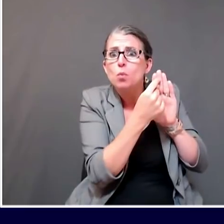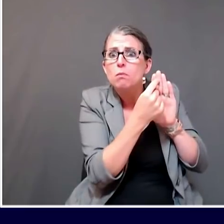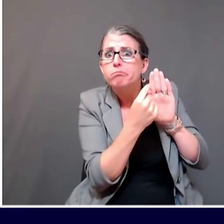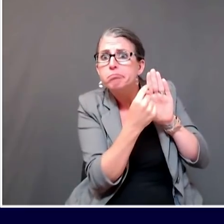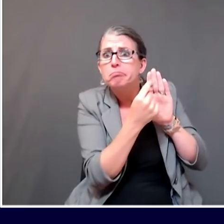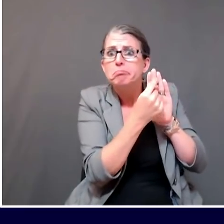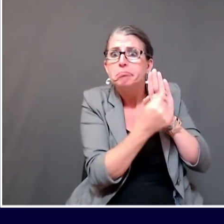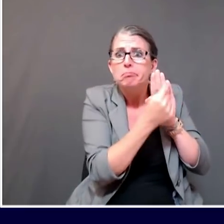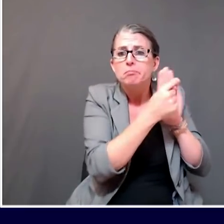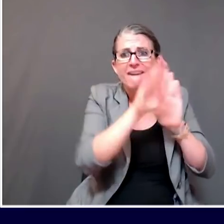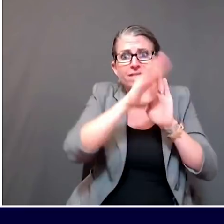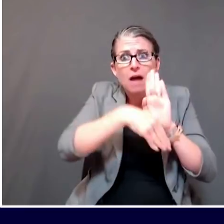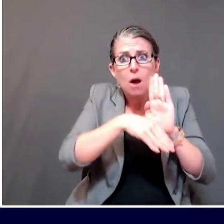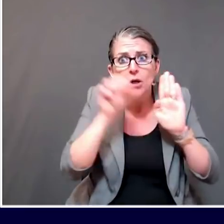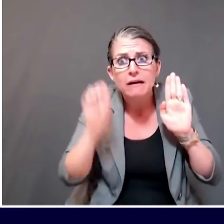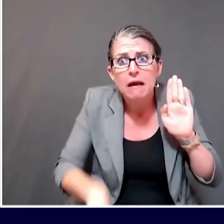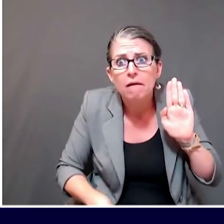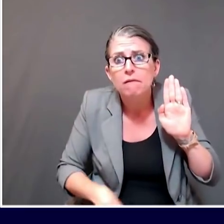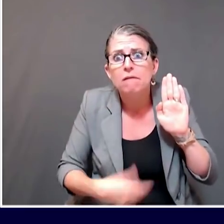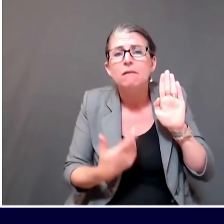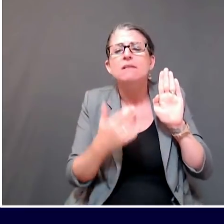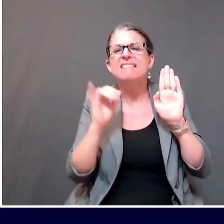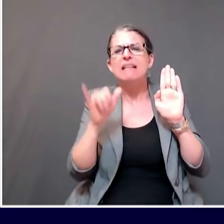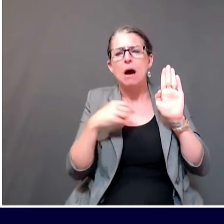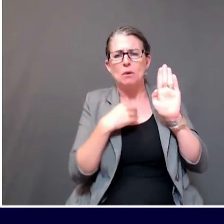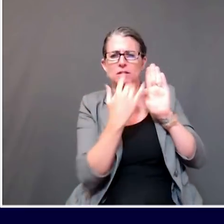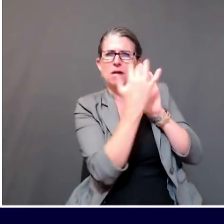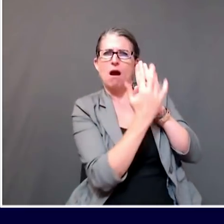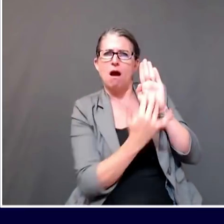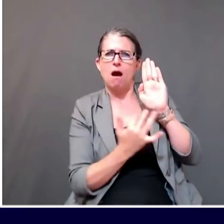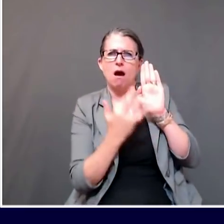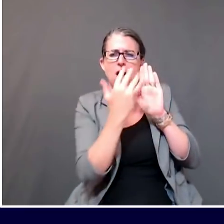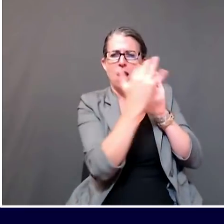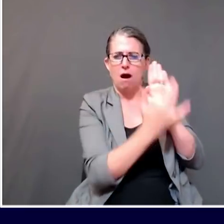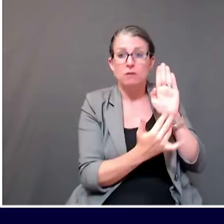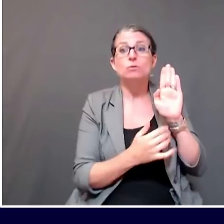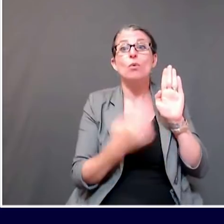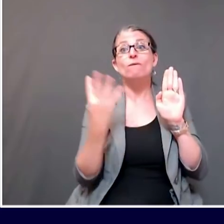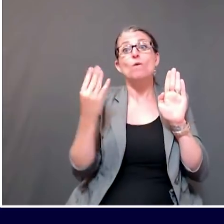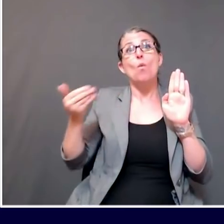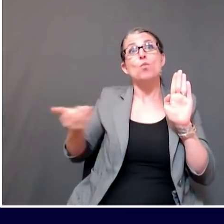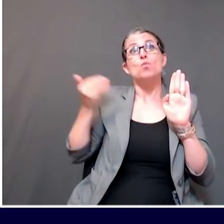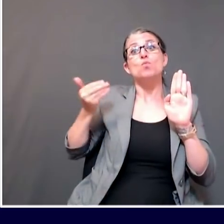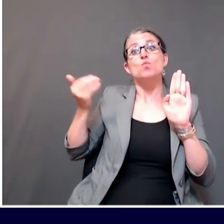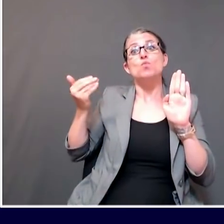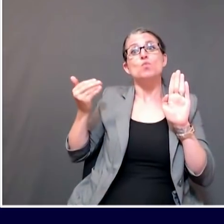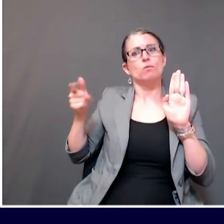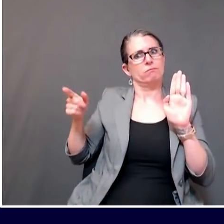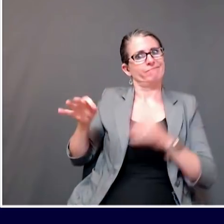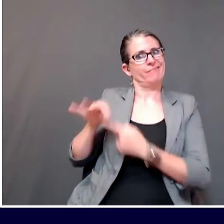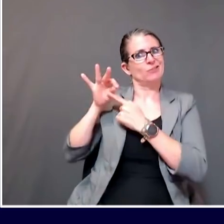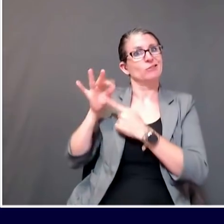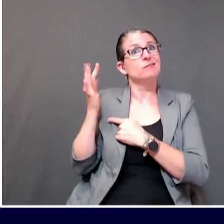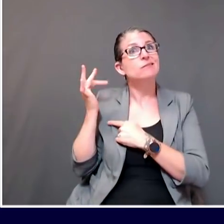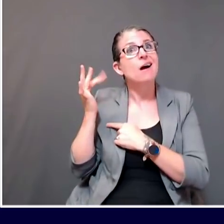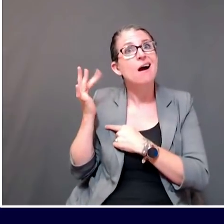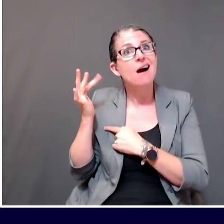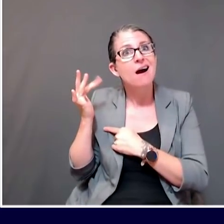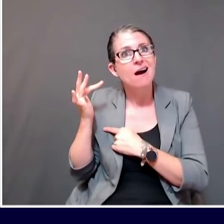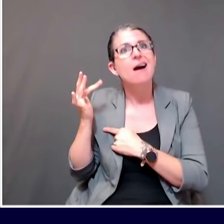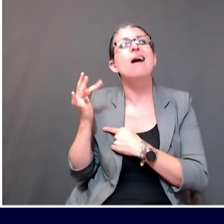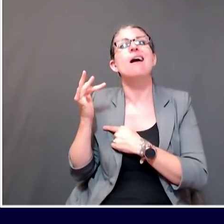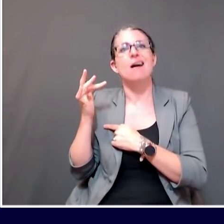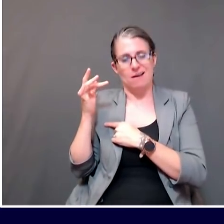of in Maine, are first of all, they're collecting samples to go to the Maine State Lab. Second, we are